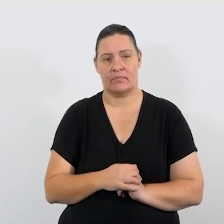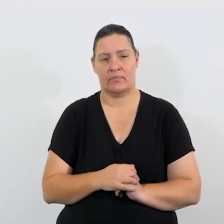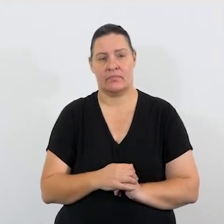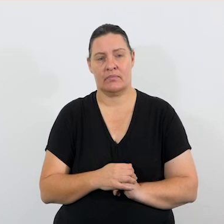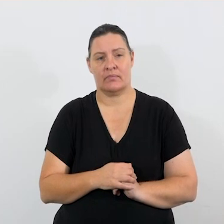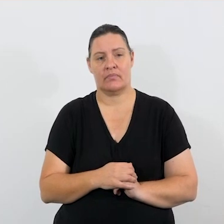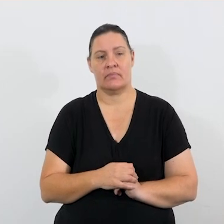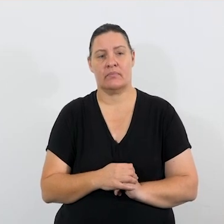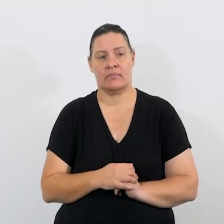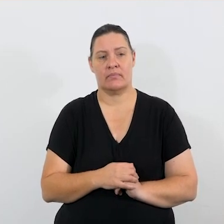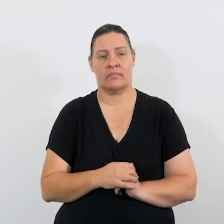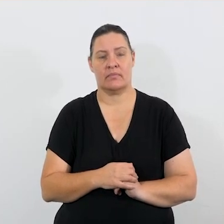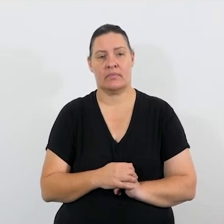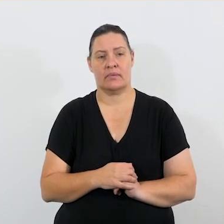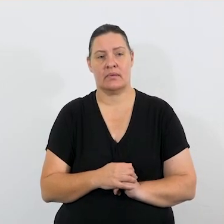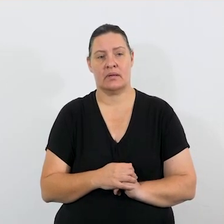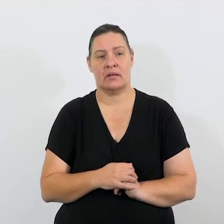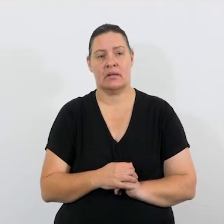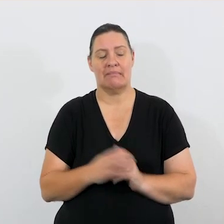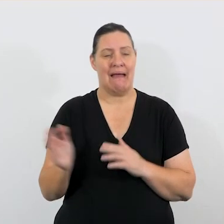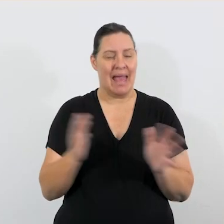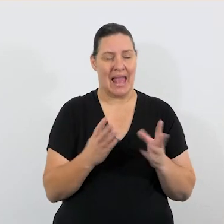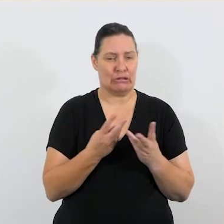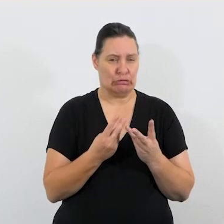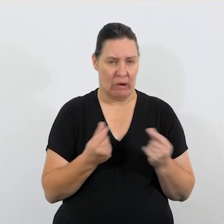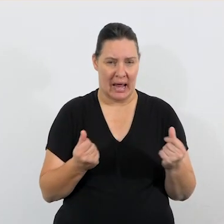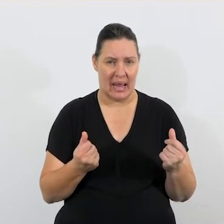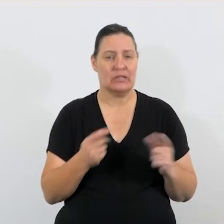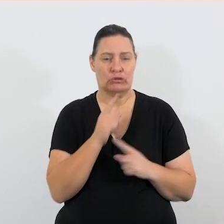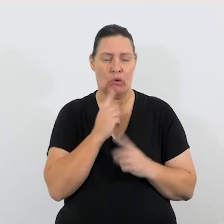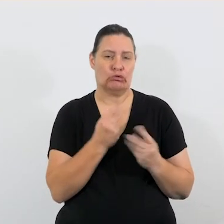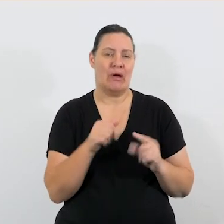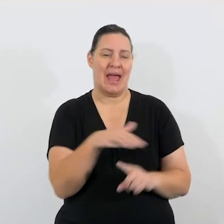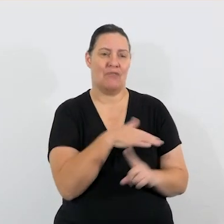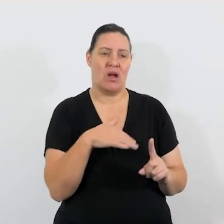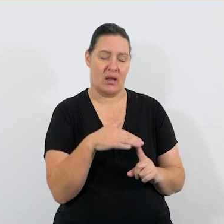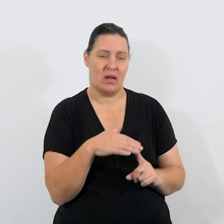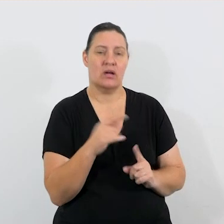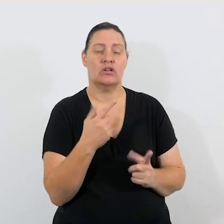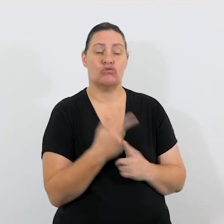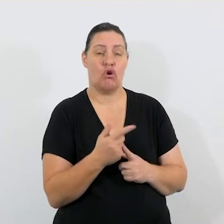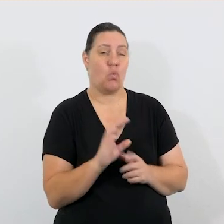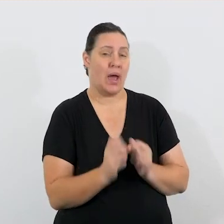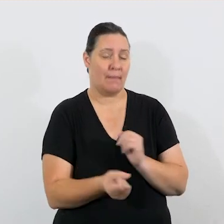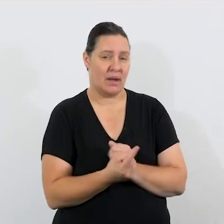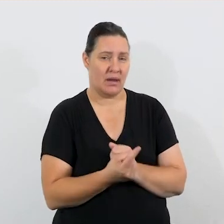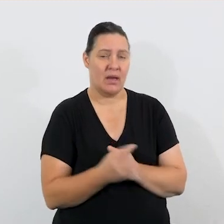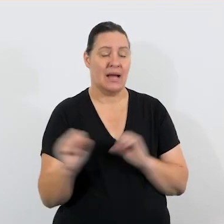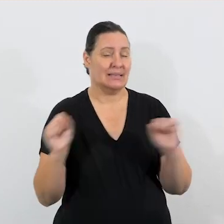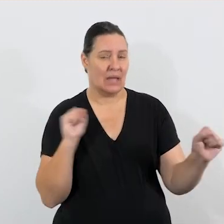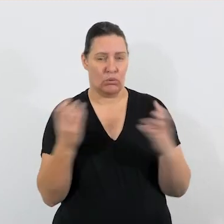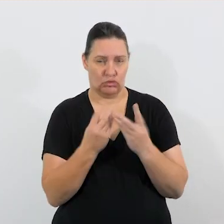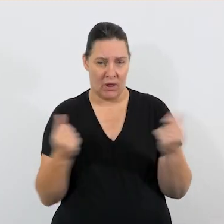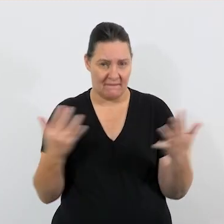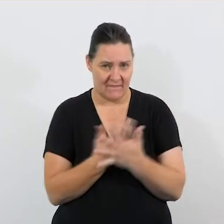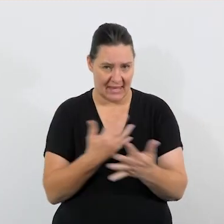Okay, sorry about that. Let's go back. The air is very dry in a very dry area. So what will happen is the